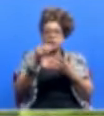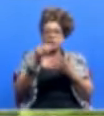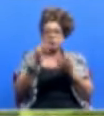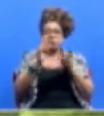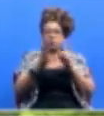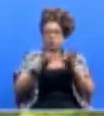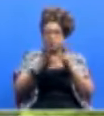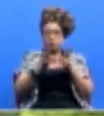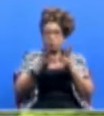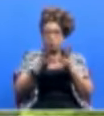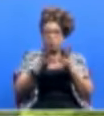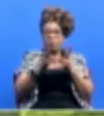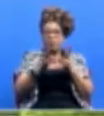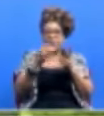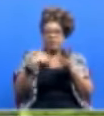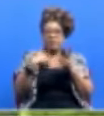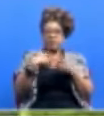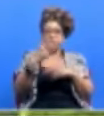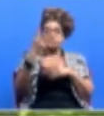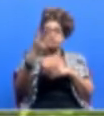2022